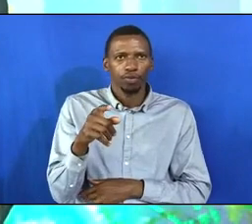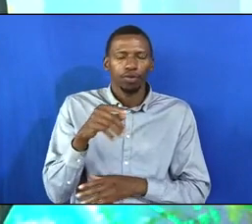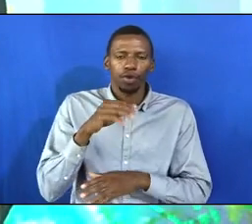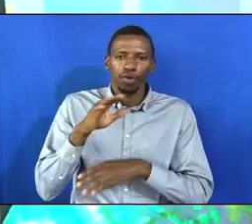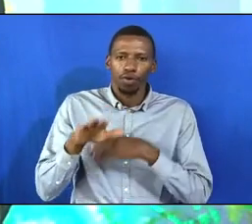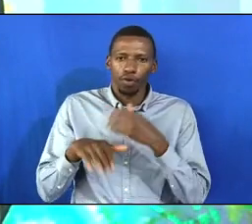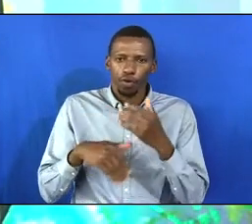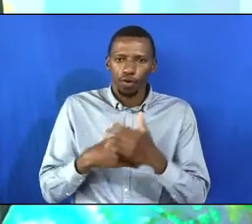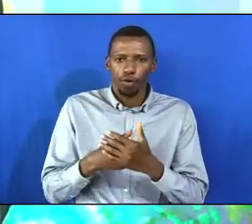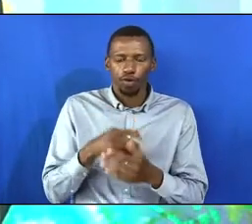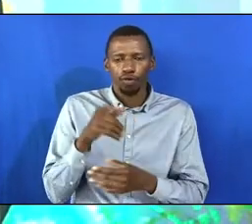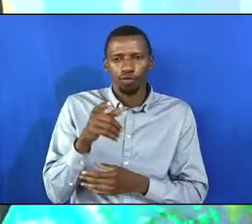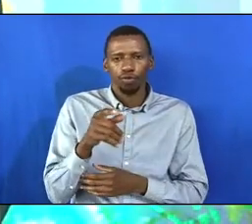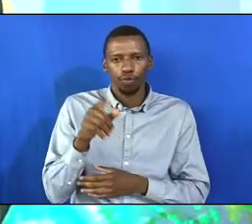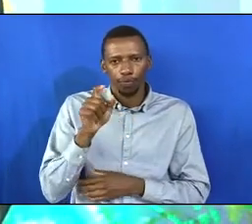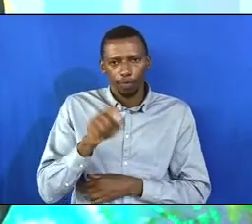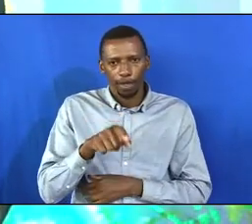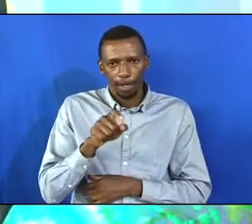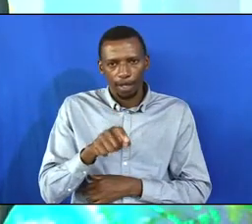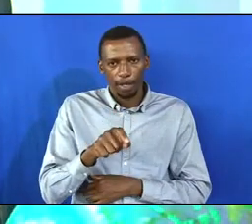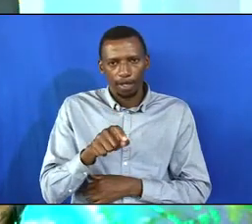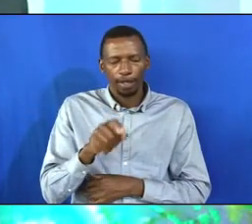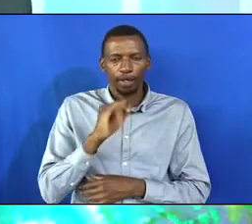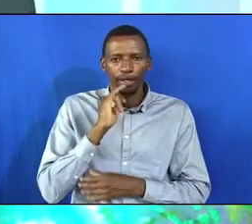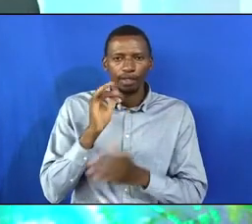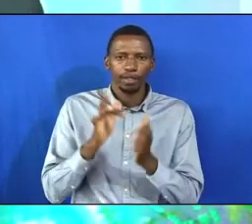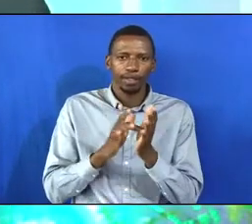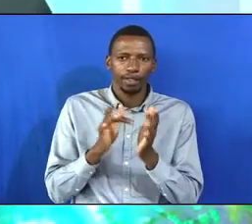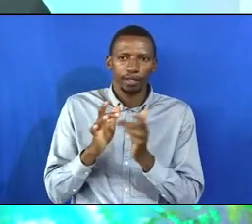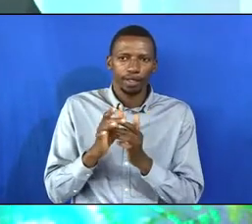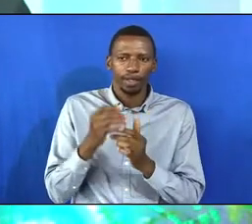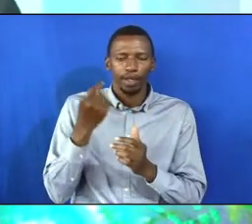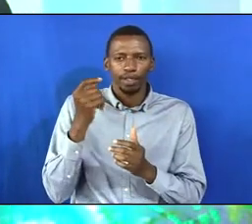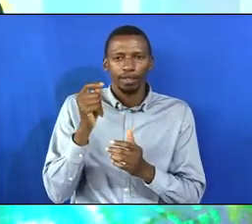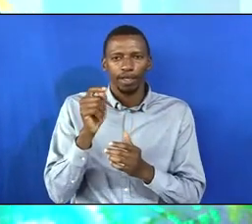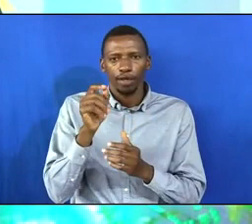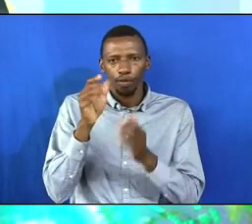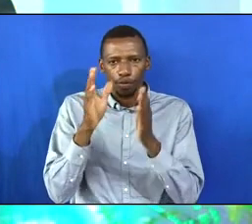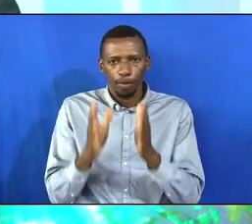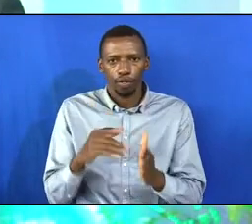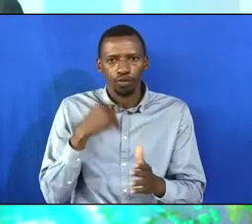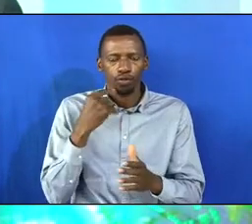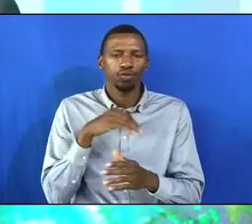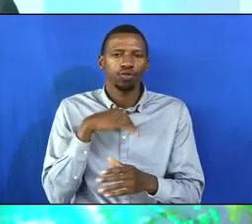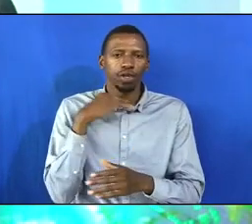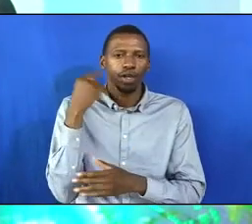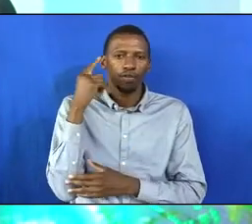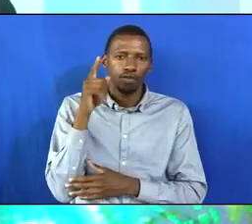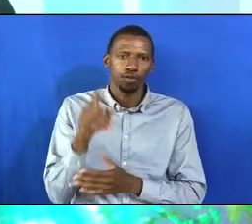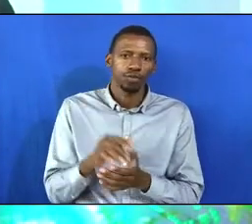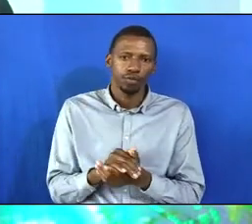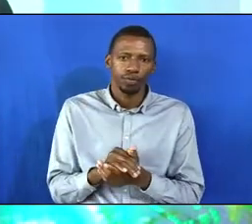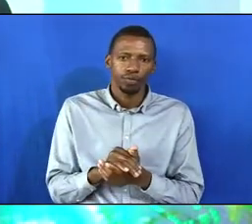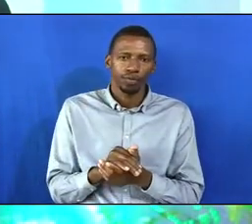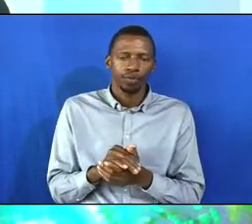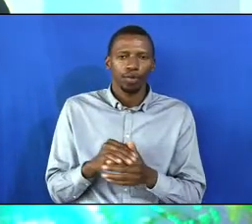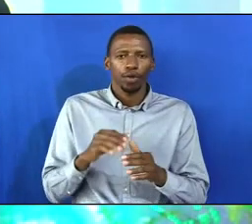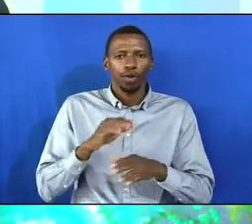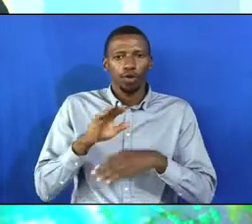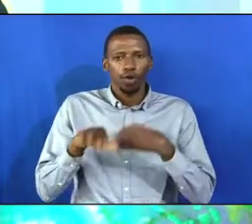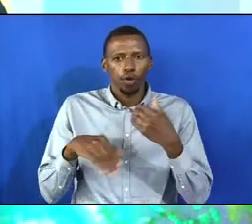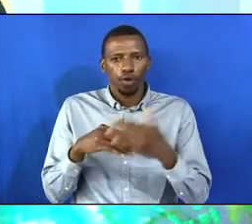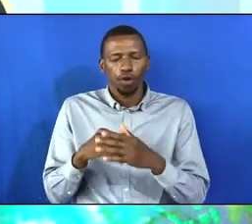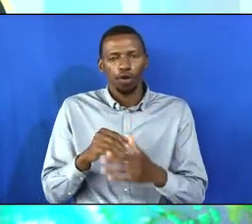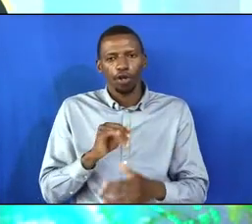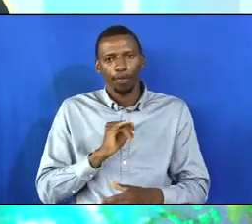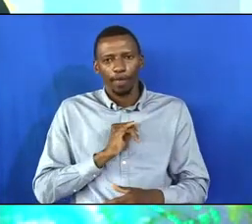the one who died for you. All I need is Jesus, the one who